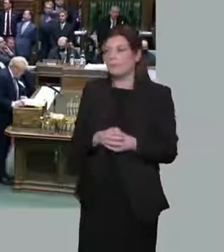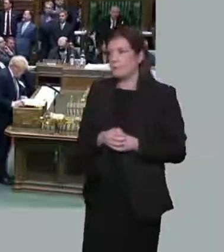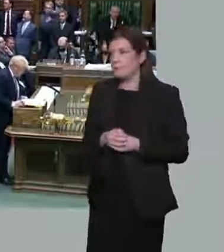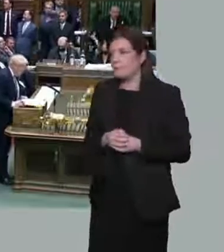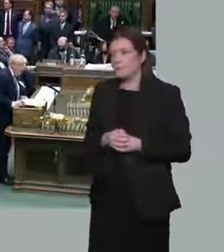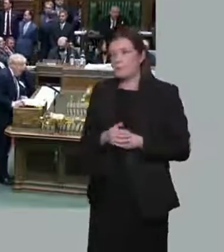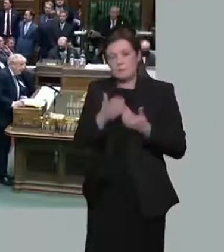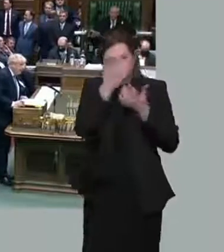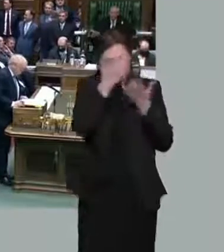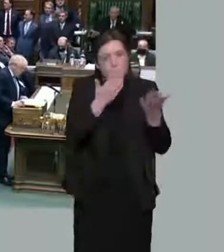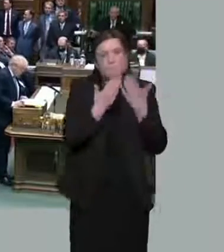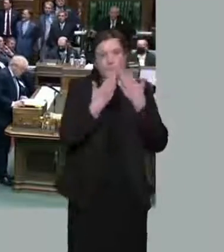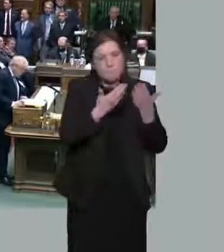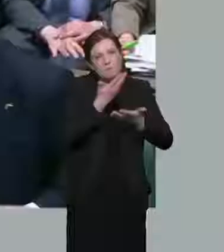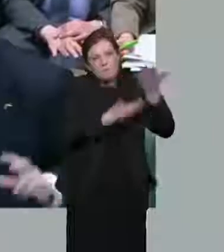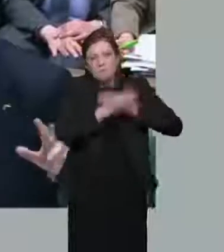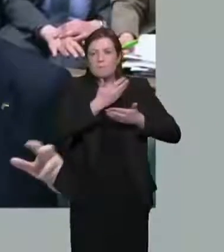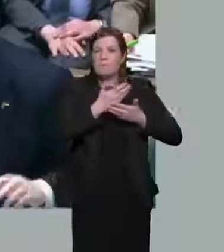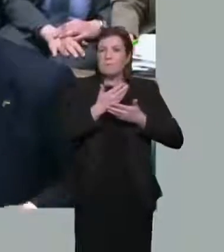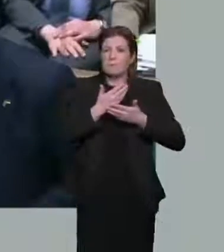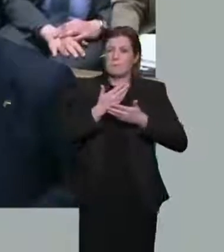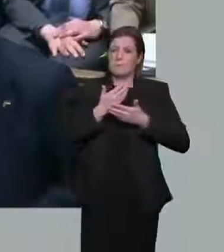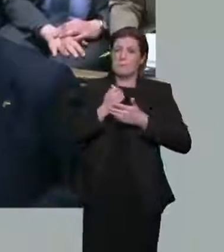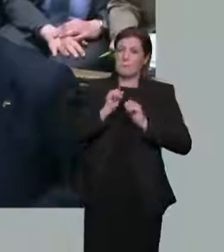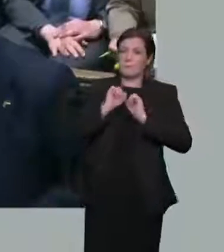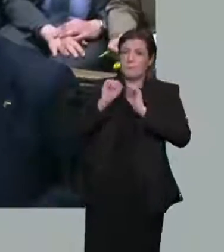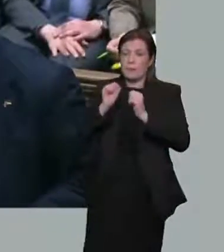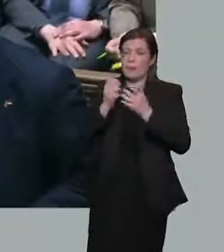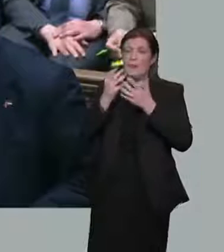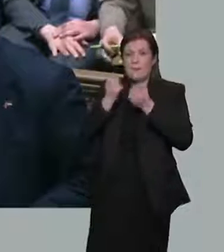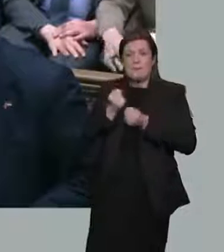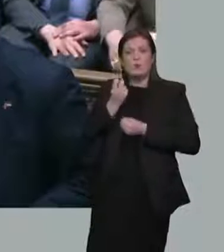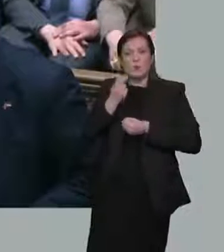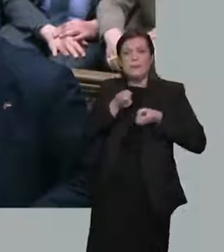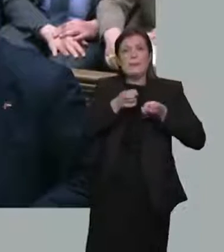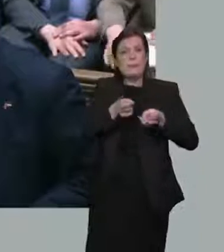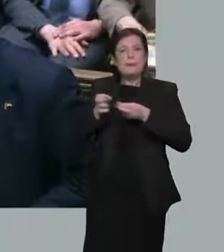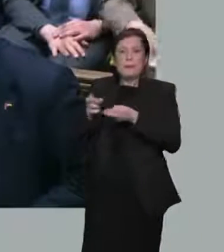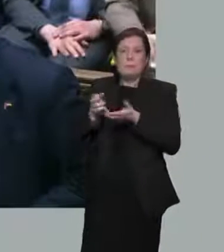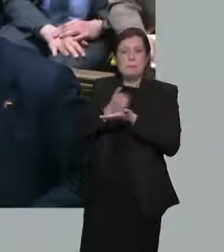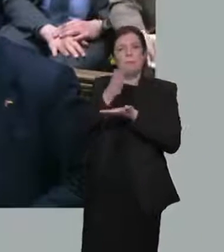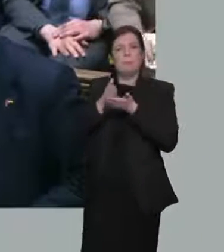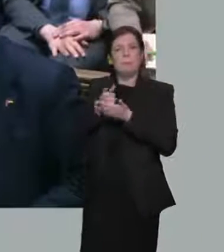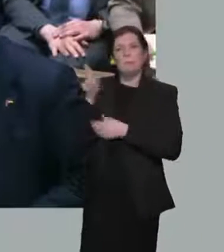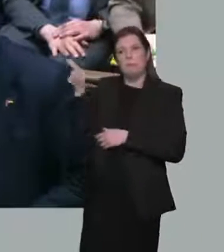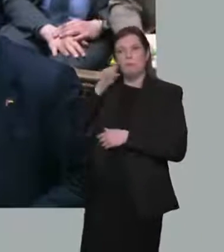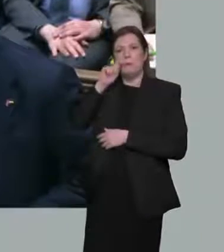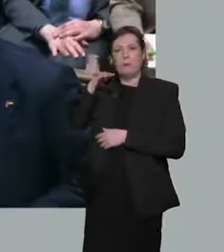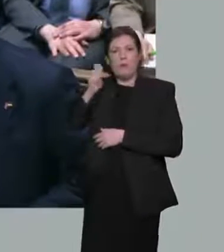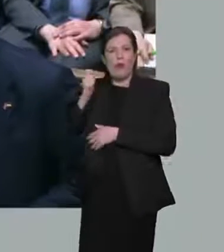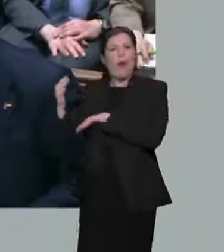friend, and I also thank all those involved in the 2 big schemes that we have now for welcoming people